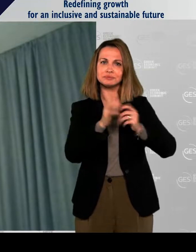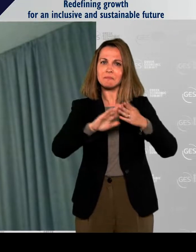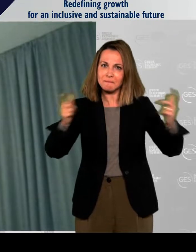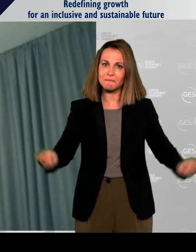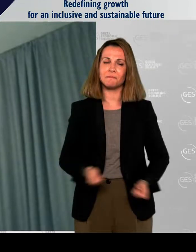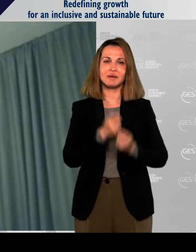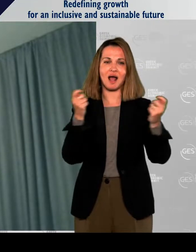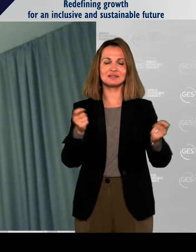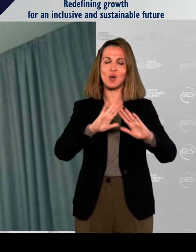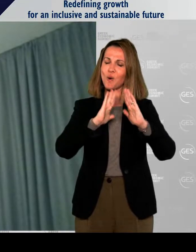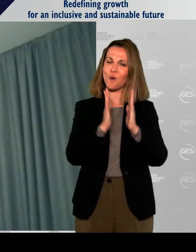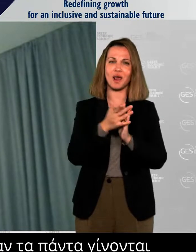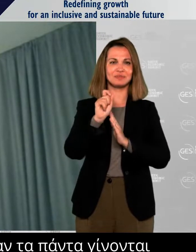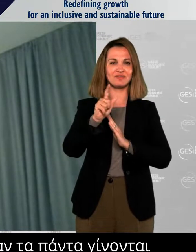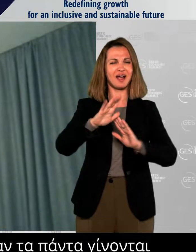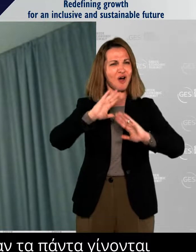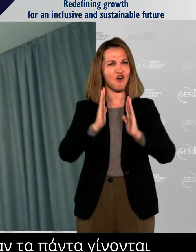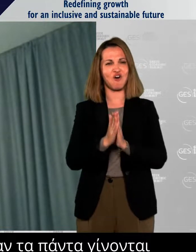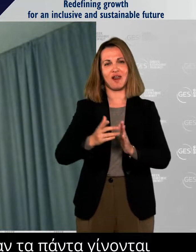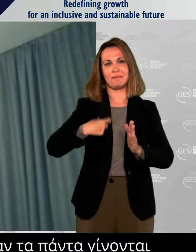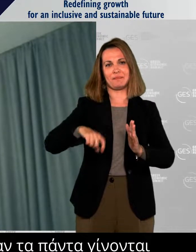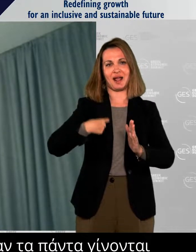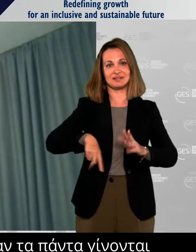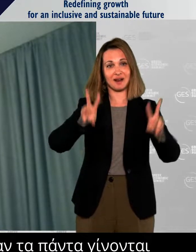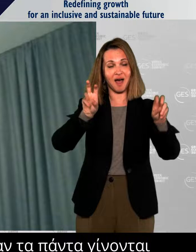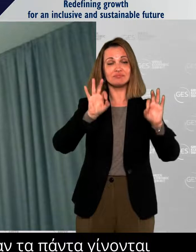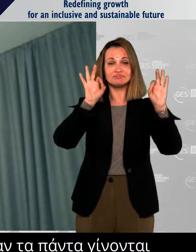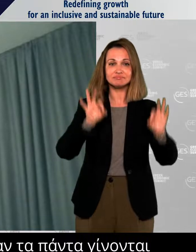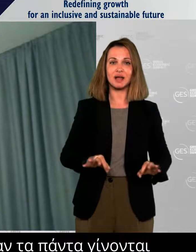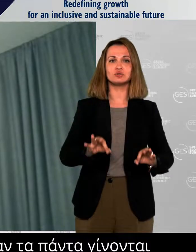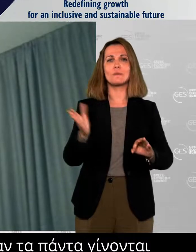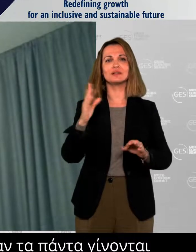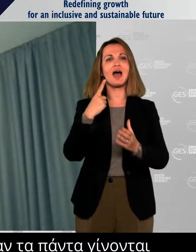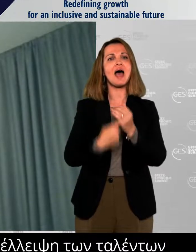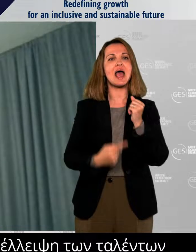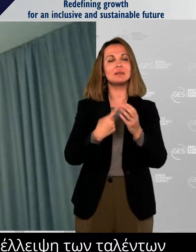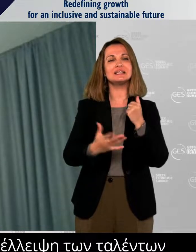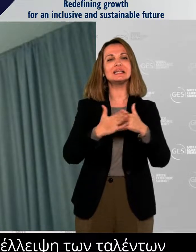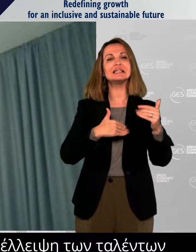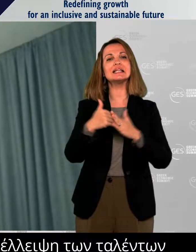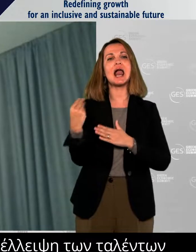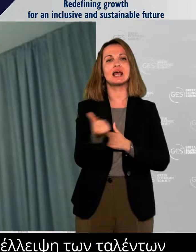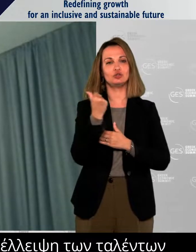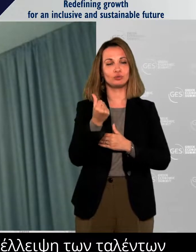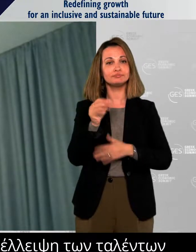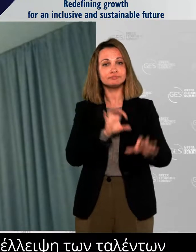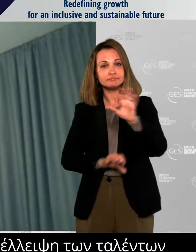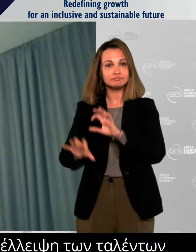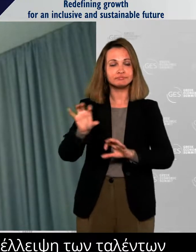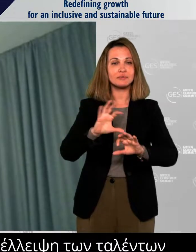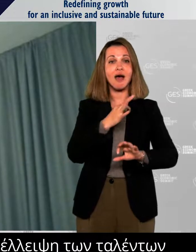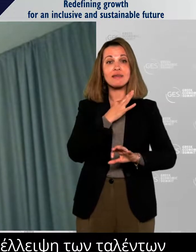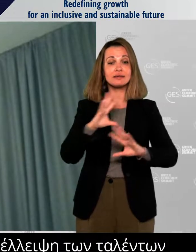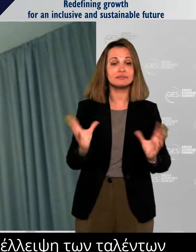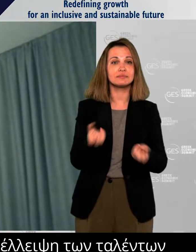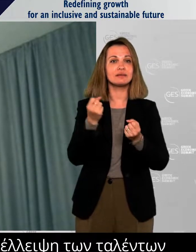talents become an important topic to discuss. That's why we are heavily investing with our academy,